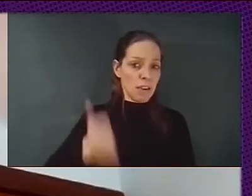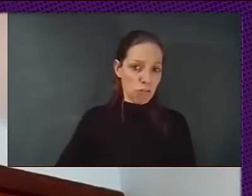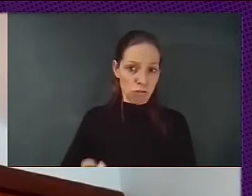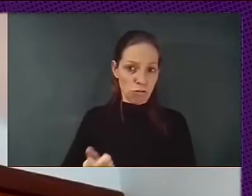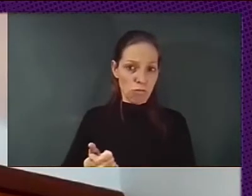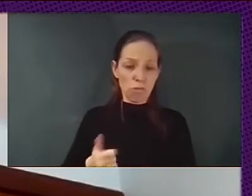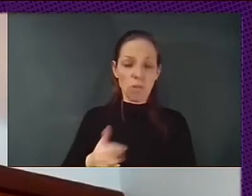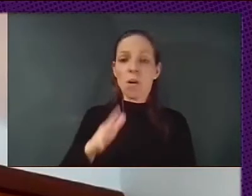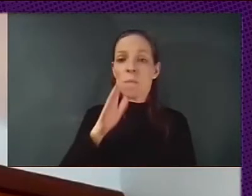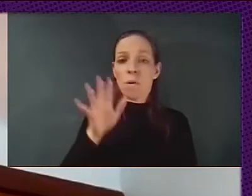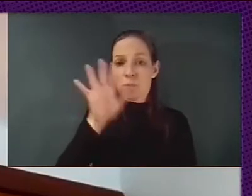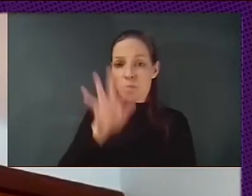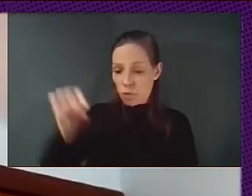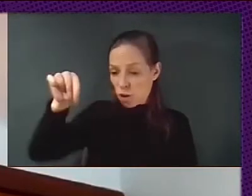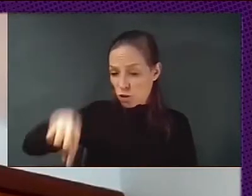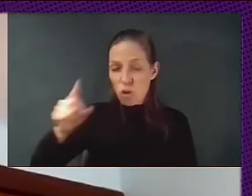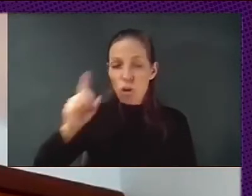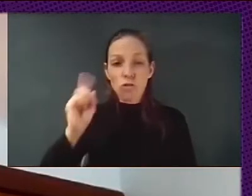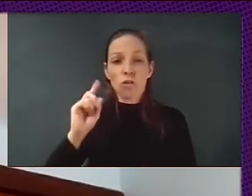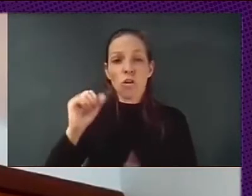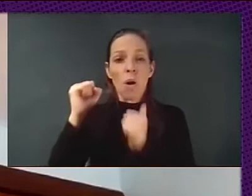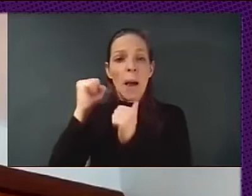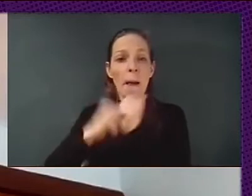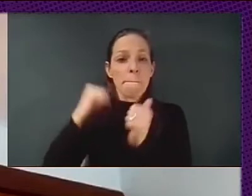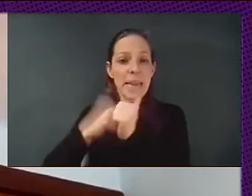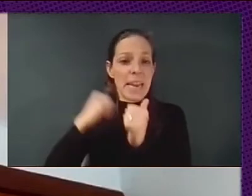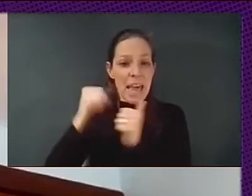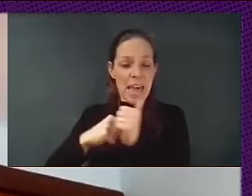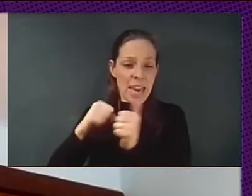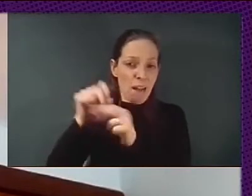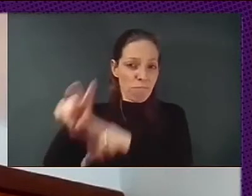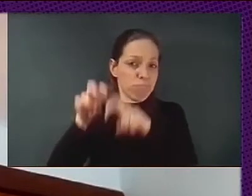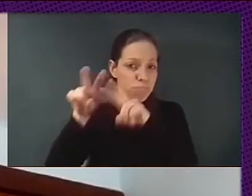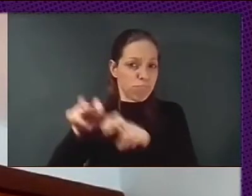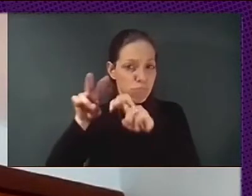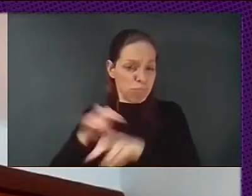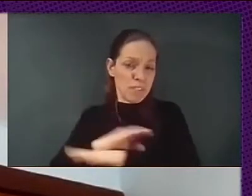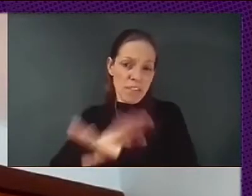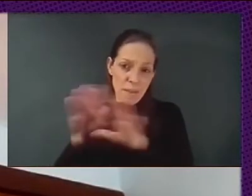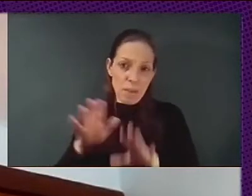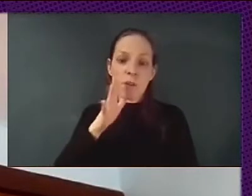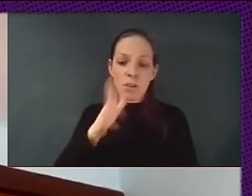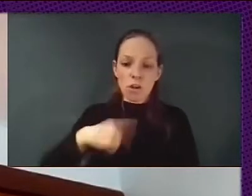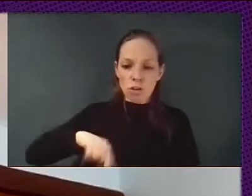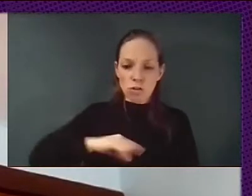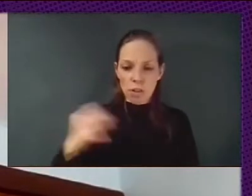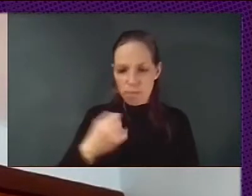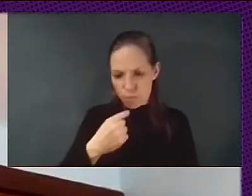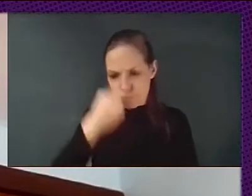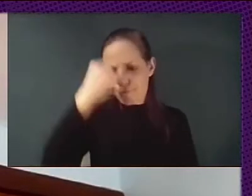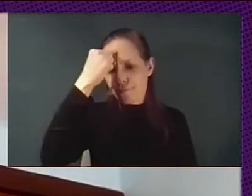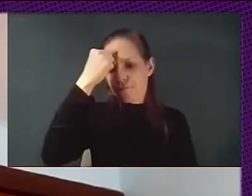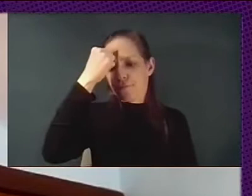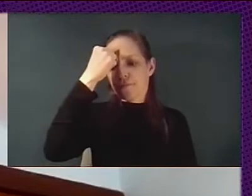this crisis. So we have to also be mindful of integrating the analysis into